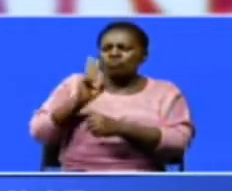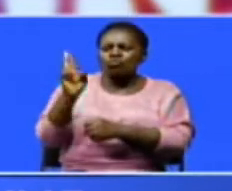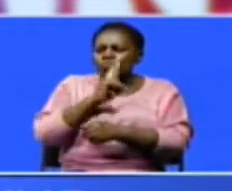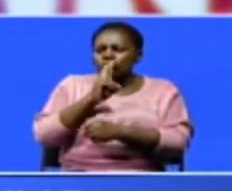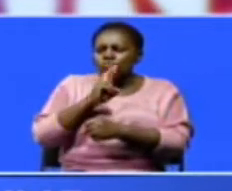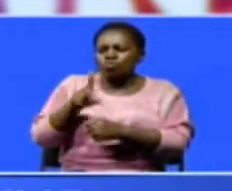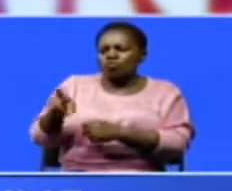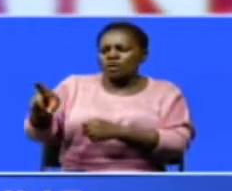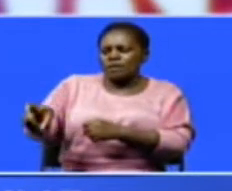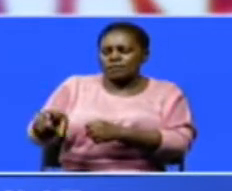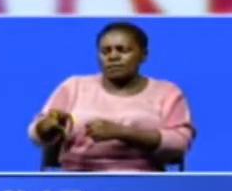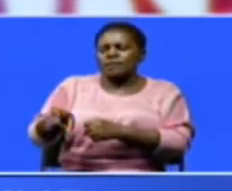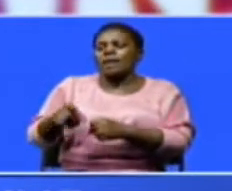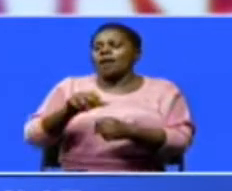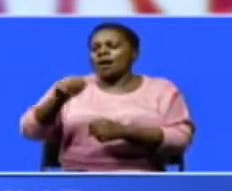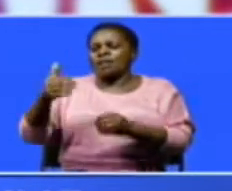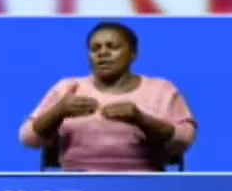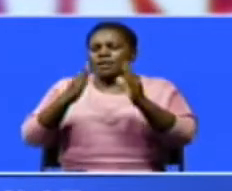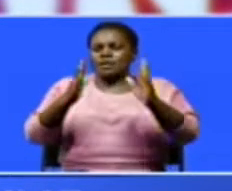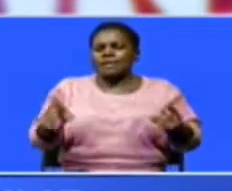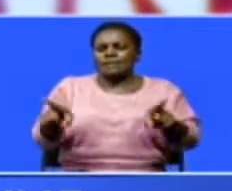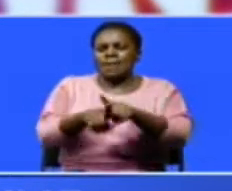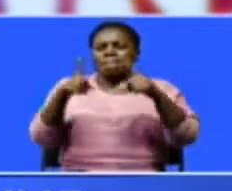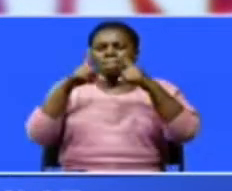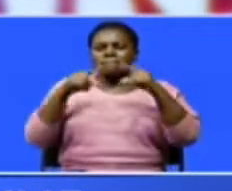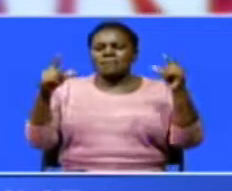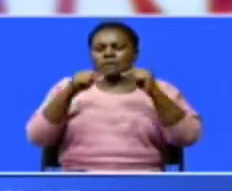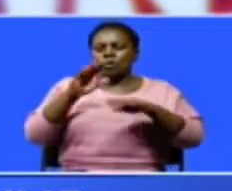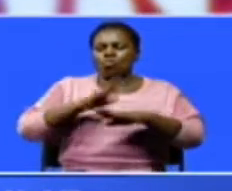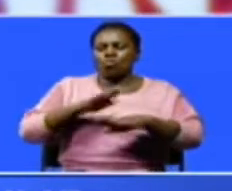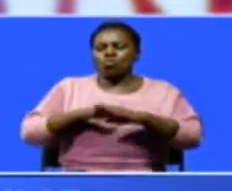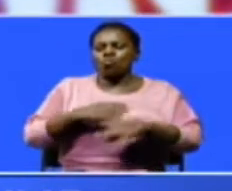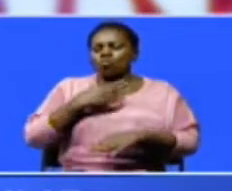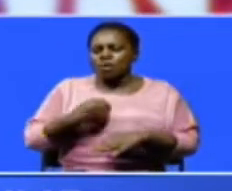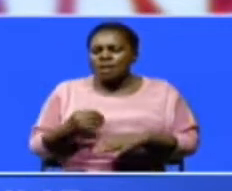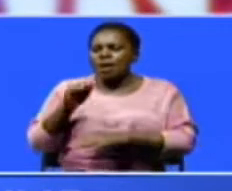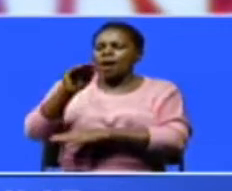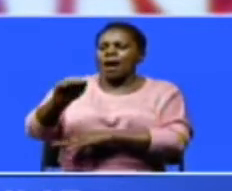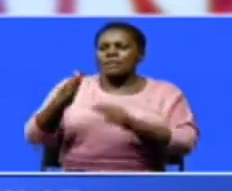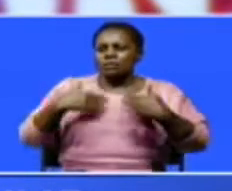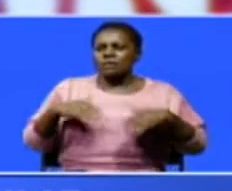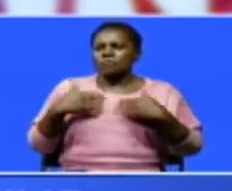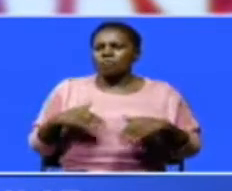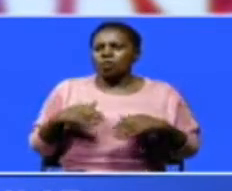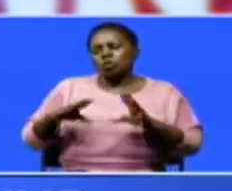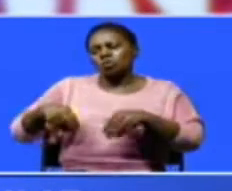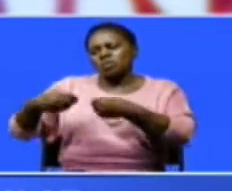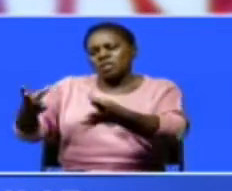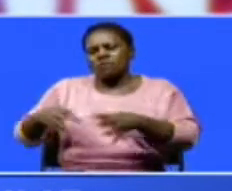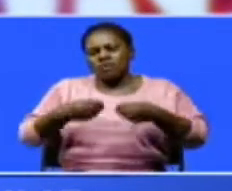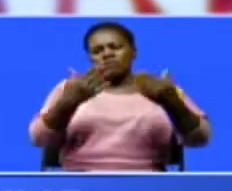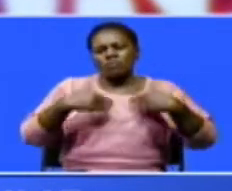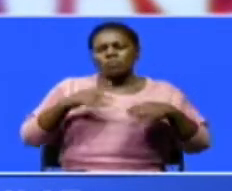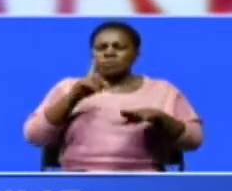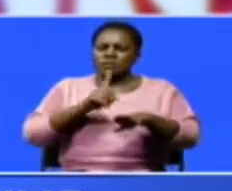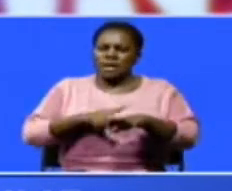as Murimi Mwangi reports, other leaders who sent similar messages of goodwill challenged Kenyans to be generous to those in need